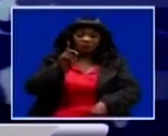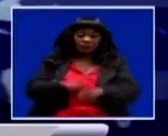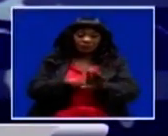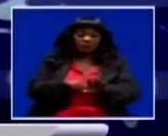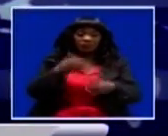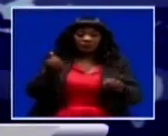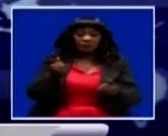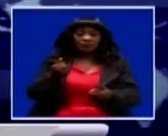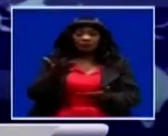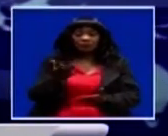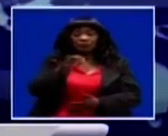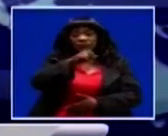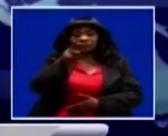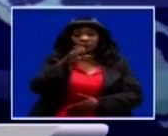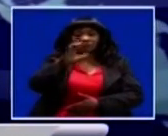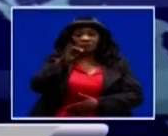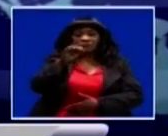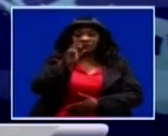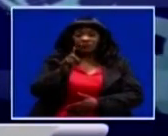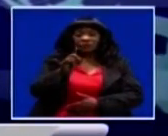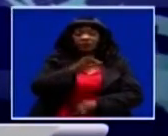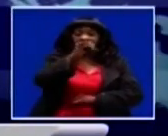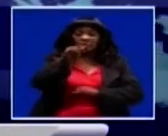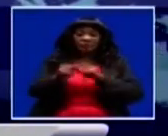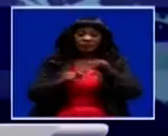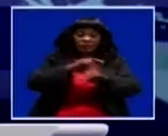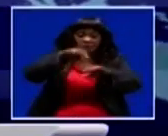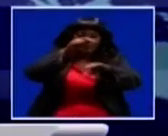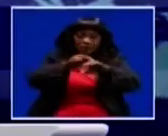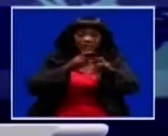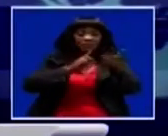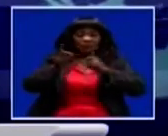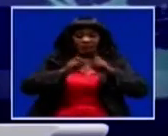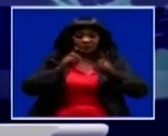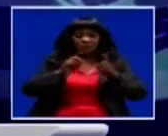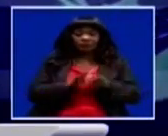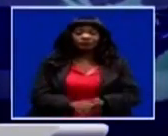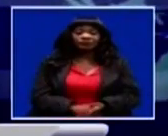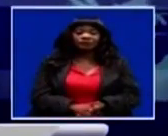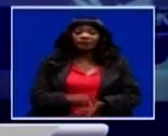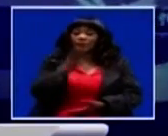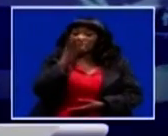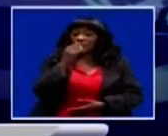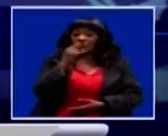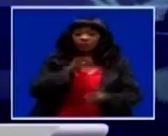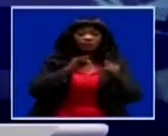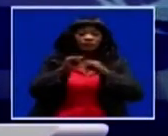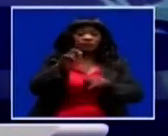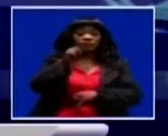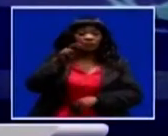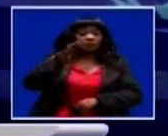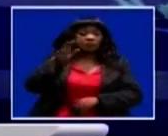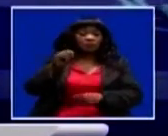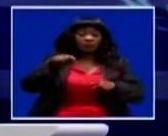their affiliation to ZCID on the National Dialogue and Reconciliation process. Speaking in an interview with